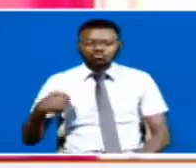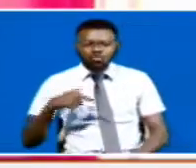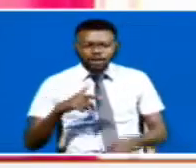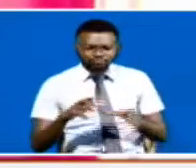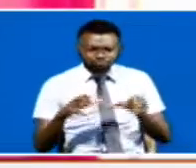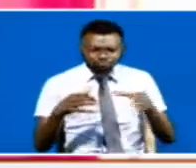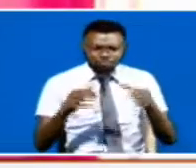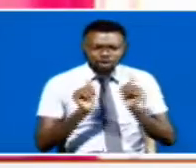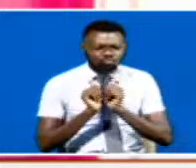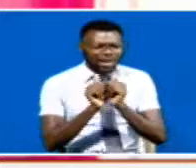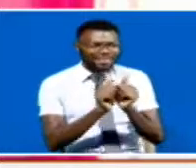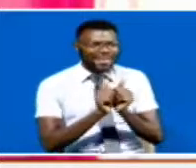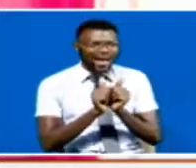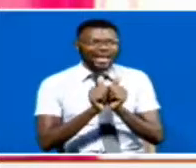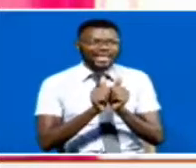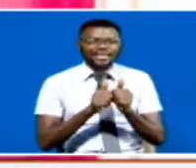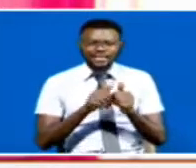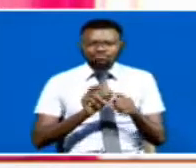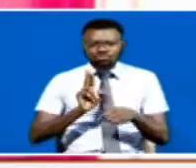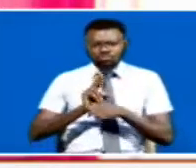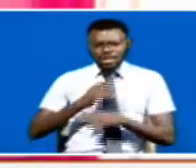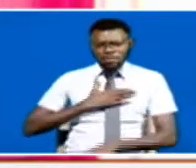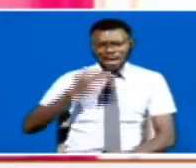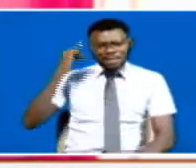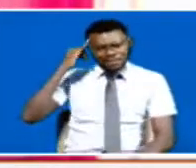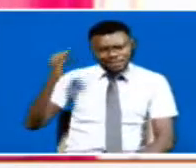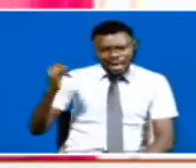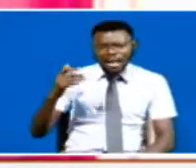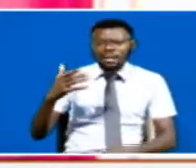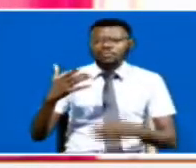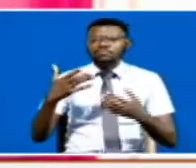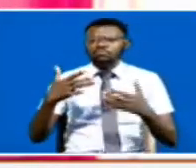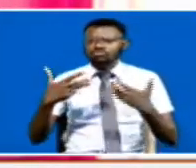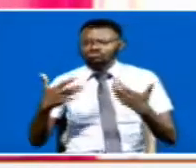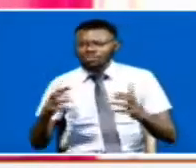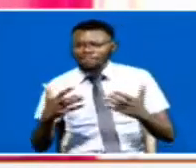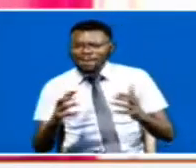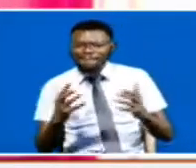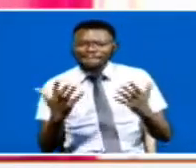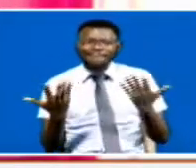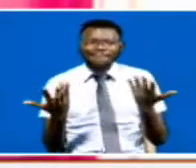pamoja kama creatives wanatumia art kueneza mambo ya